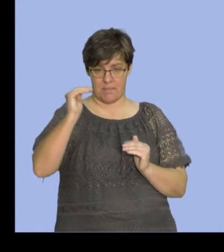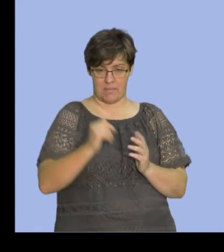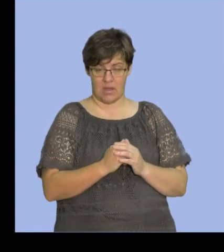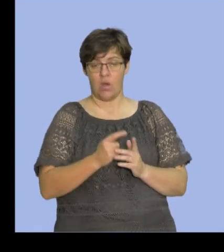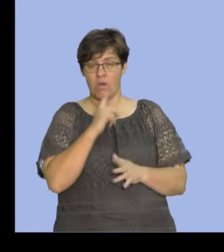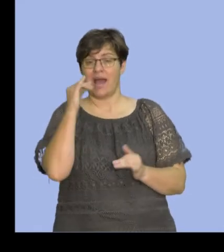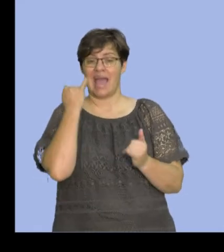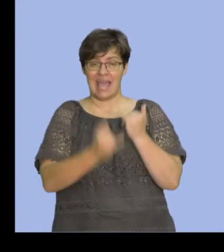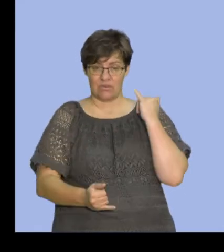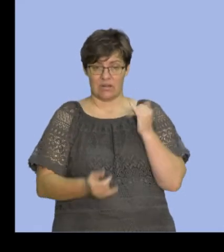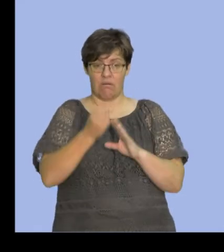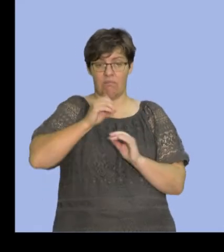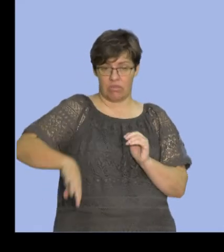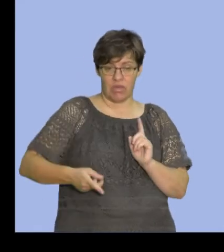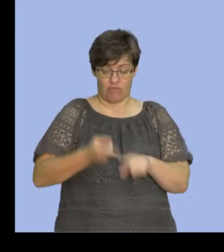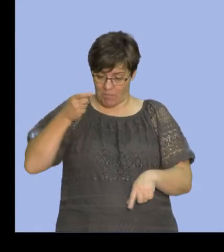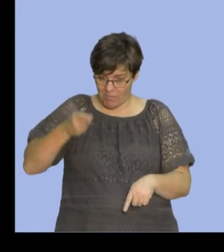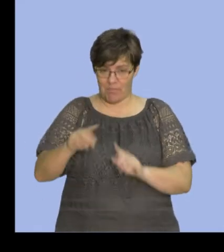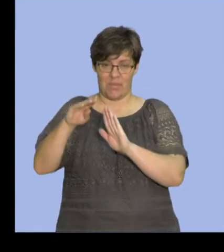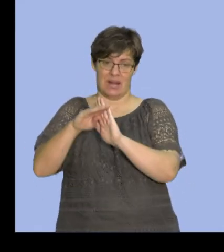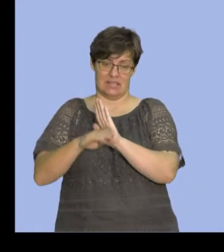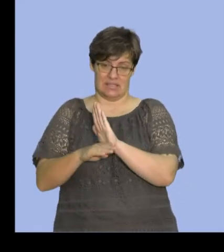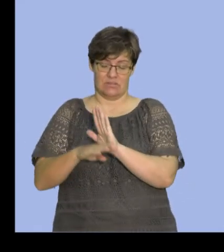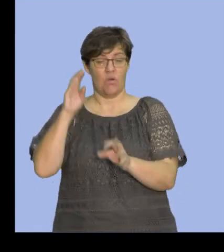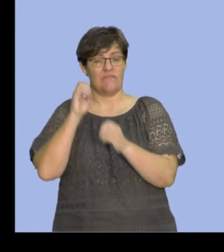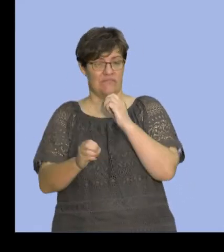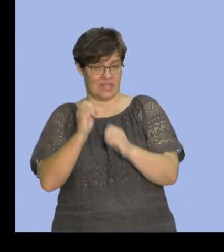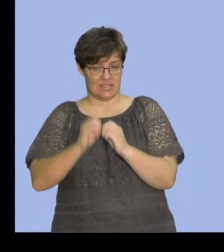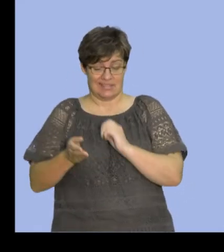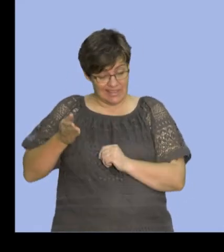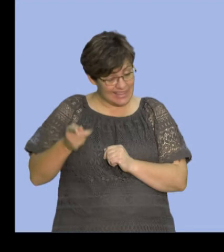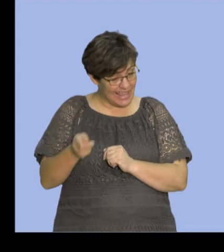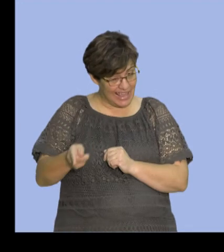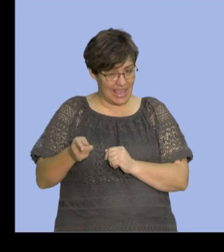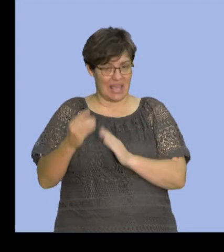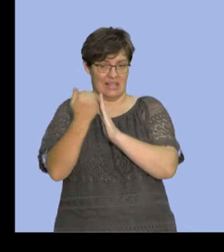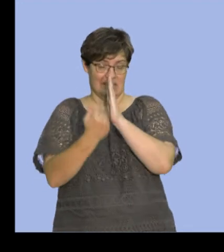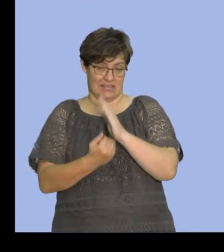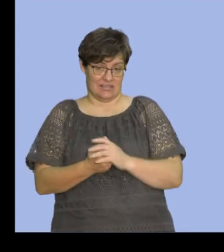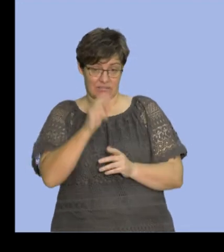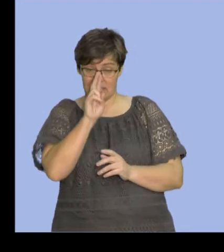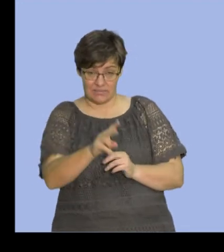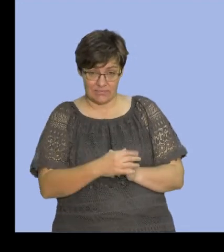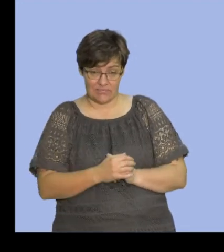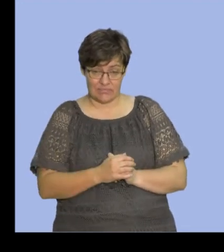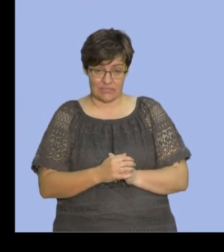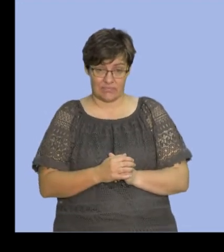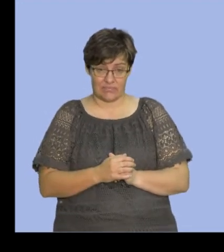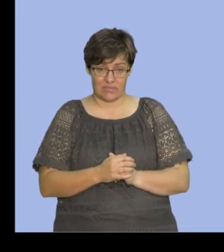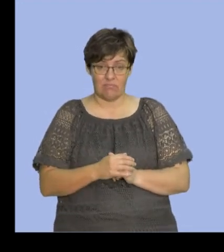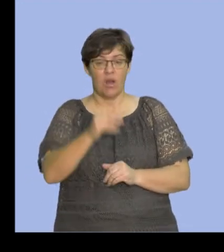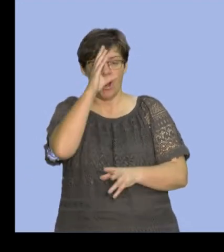the error, the omission was on the list. I fix it up in the list. You see that? So, you're learning a